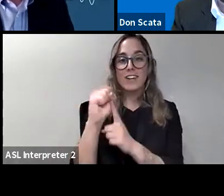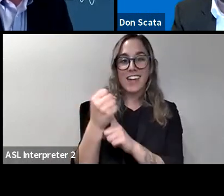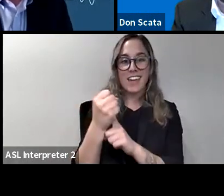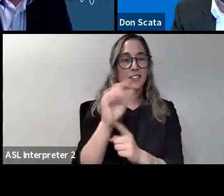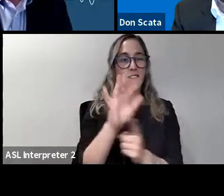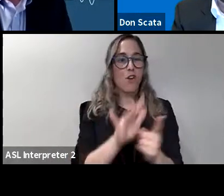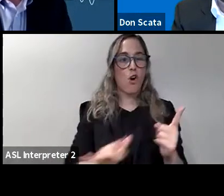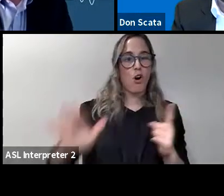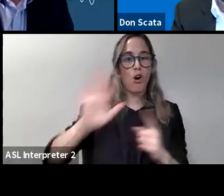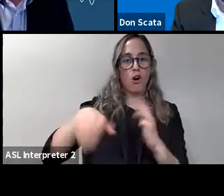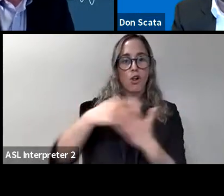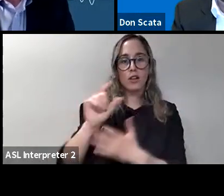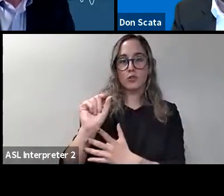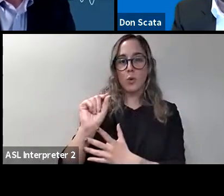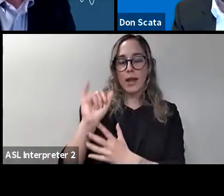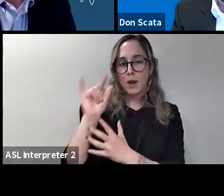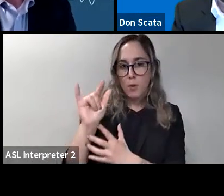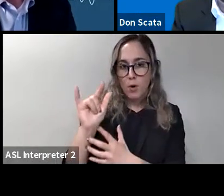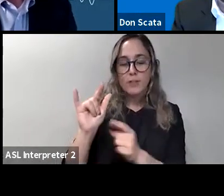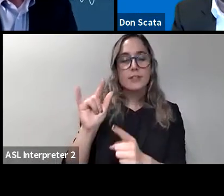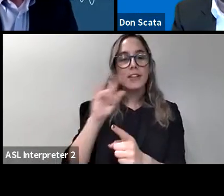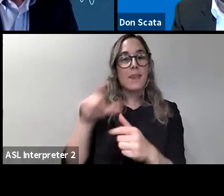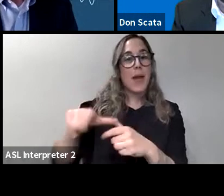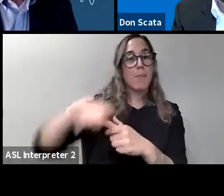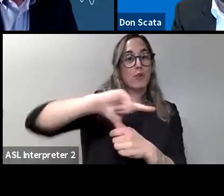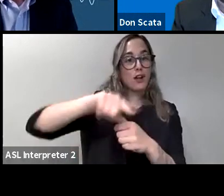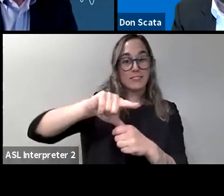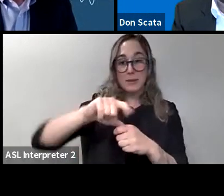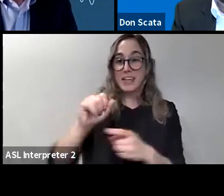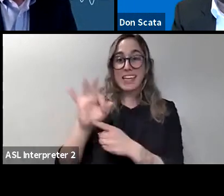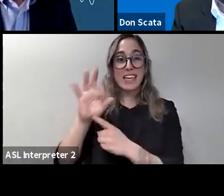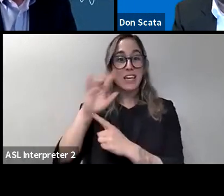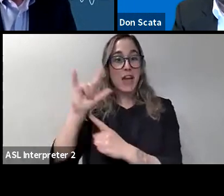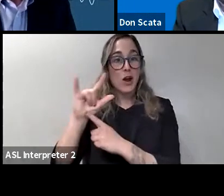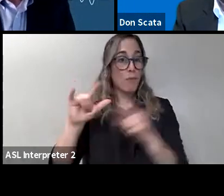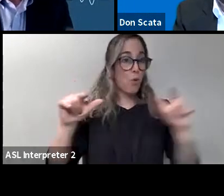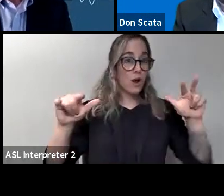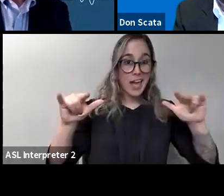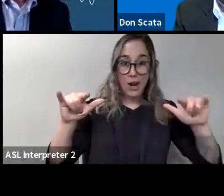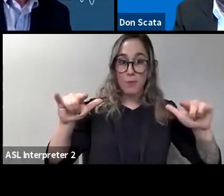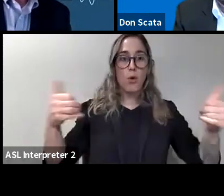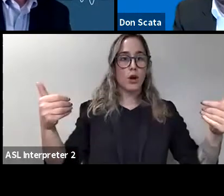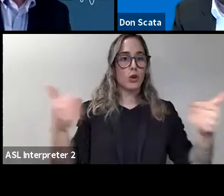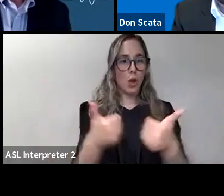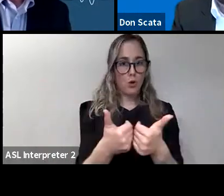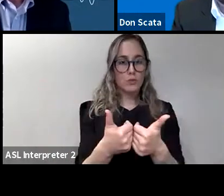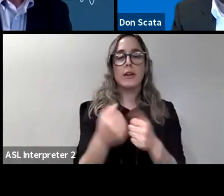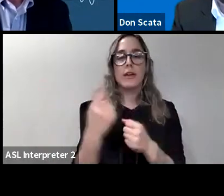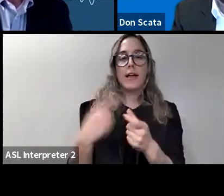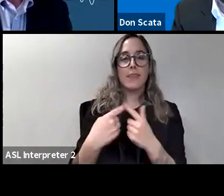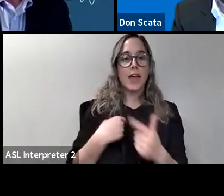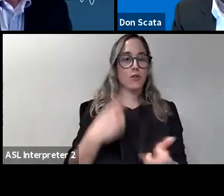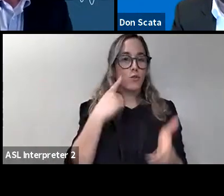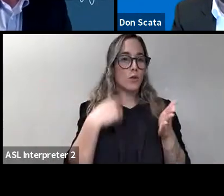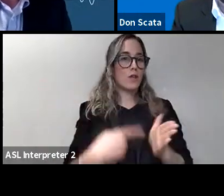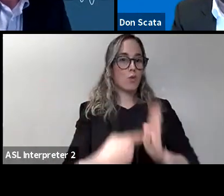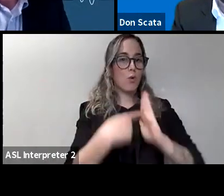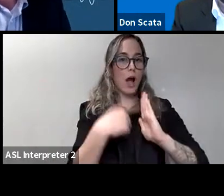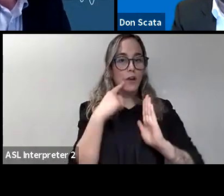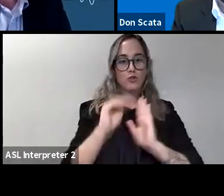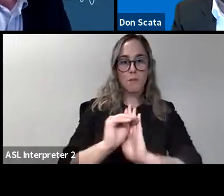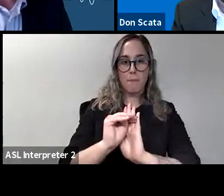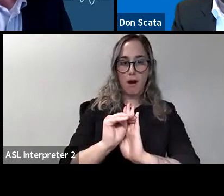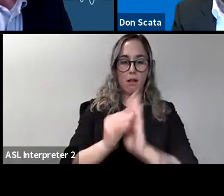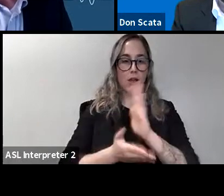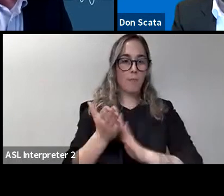airports in which there was a airport in proximity to another that required us to model the operations